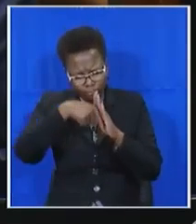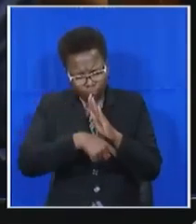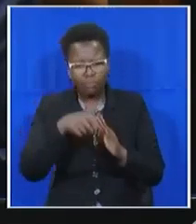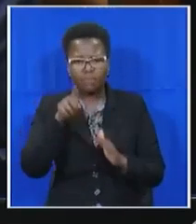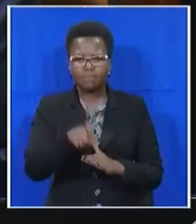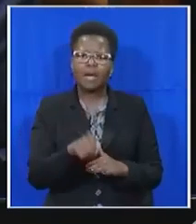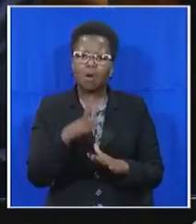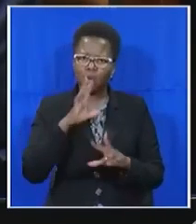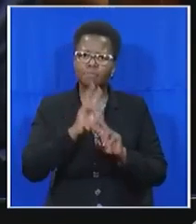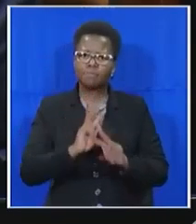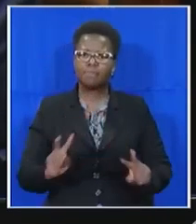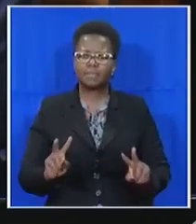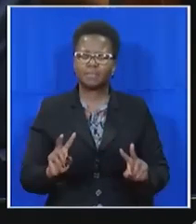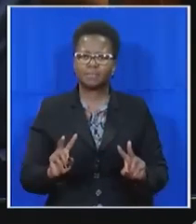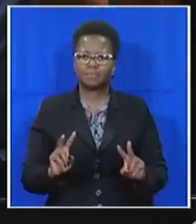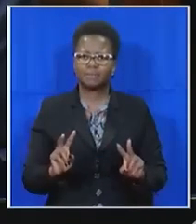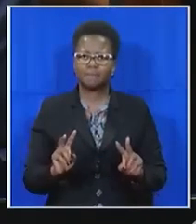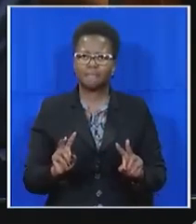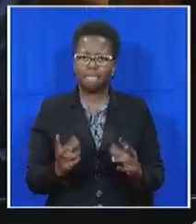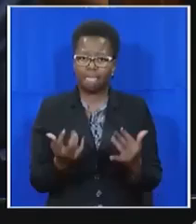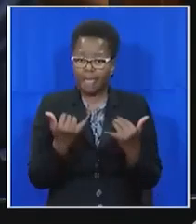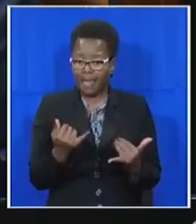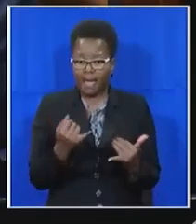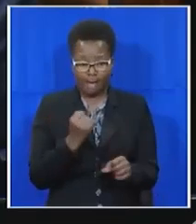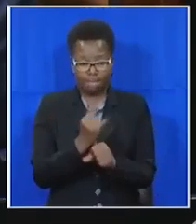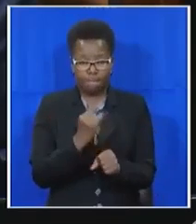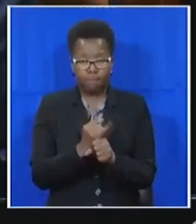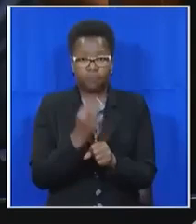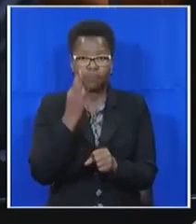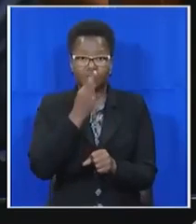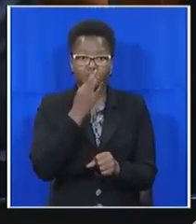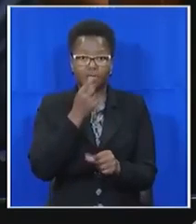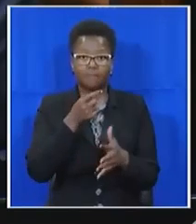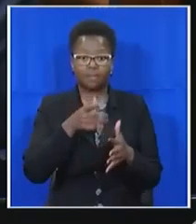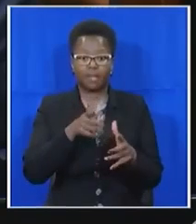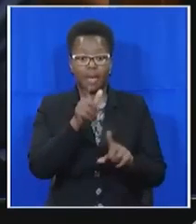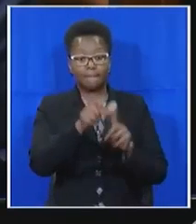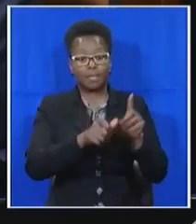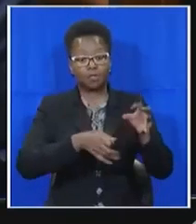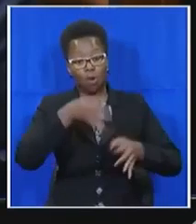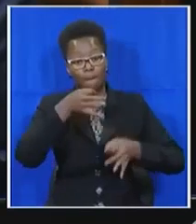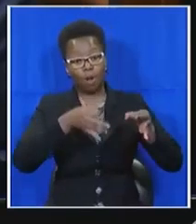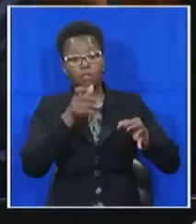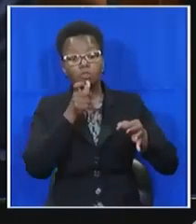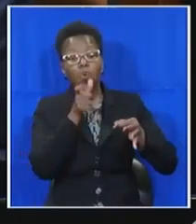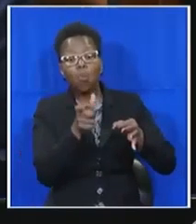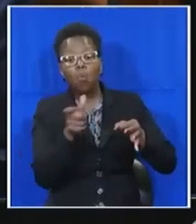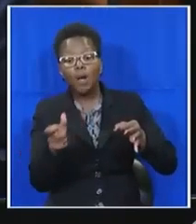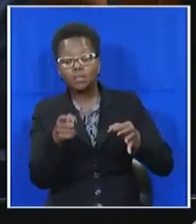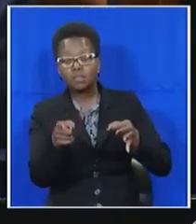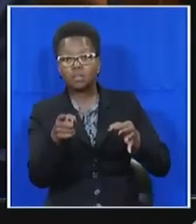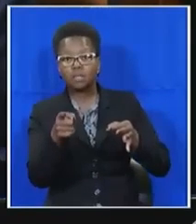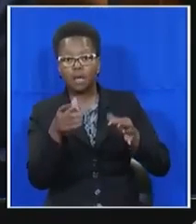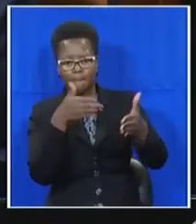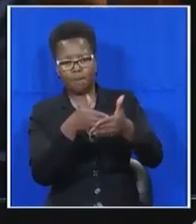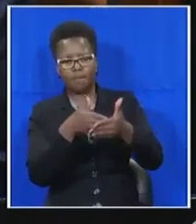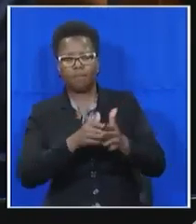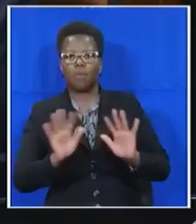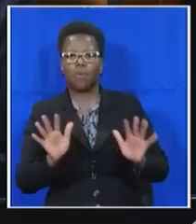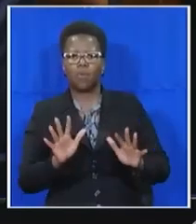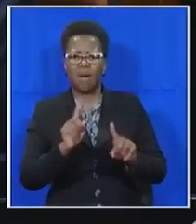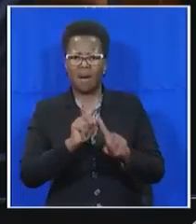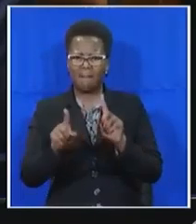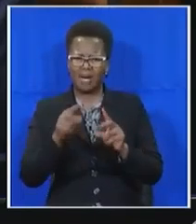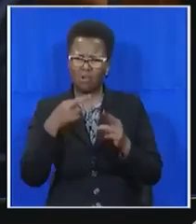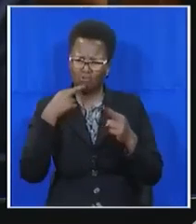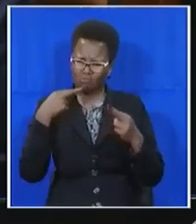here. So that we do not, firstly, restrict political comment, but we prevent obscene language